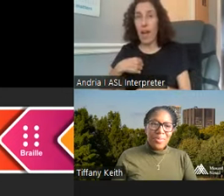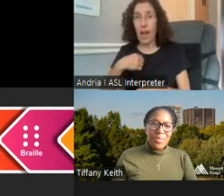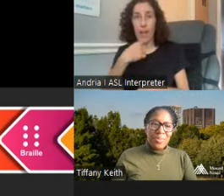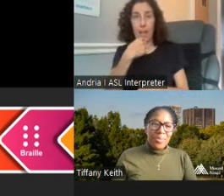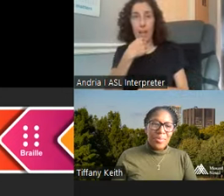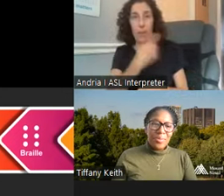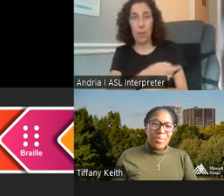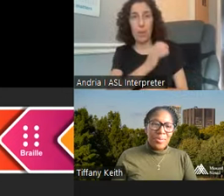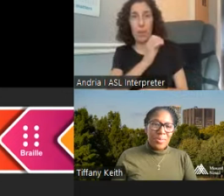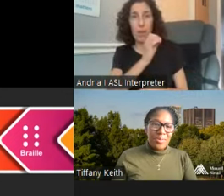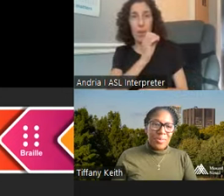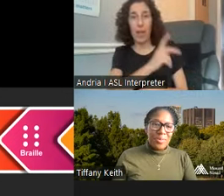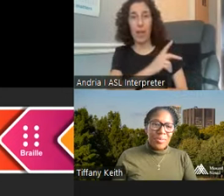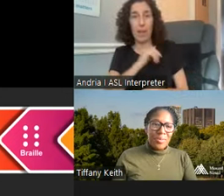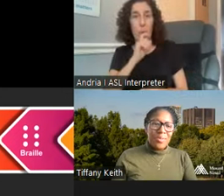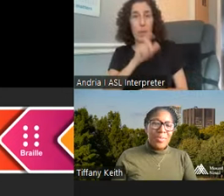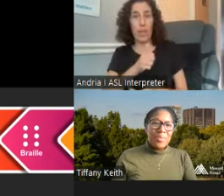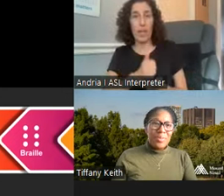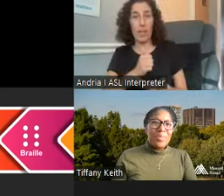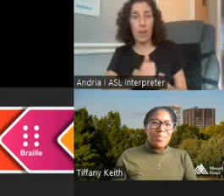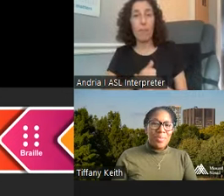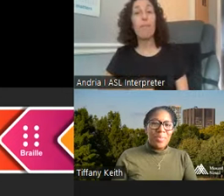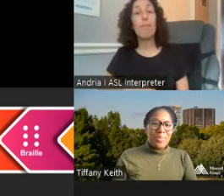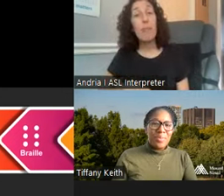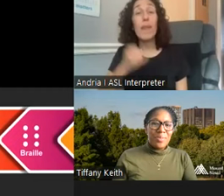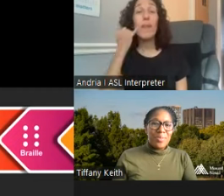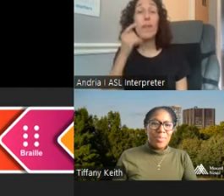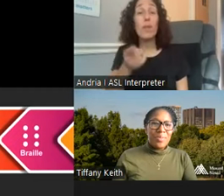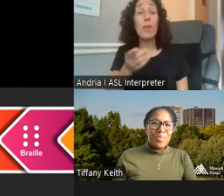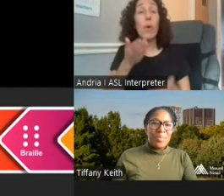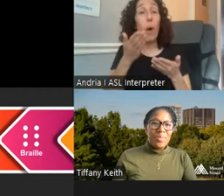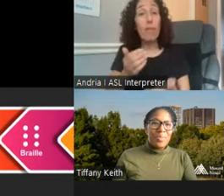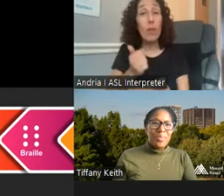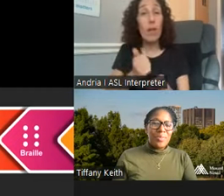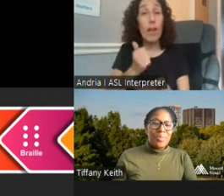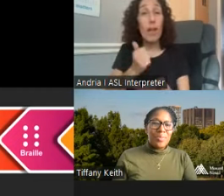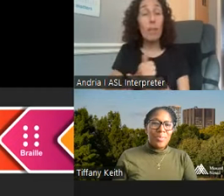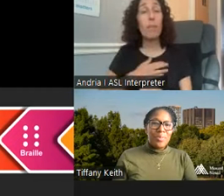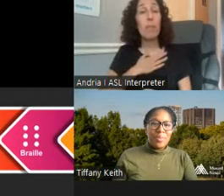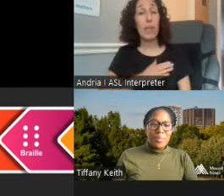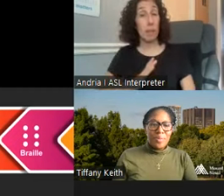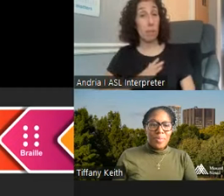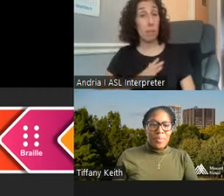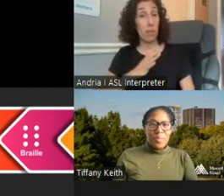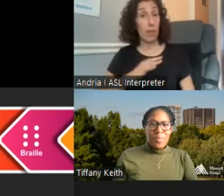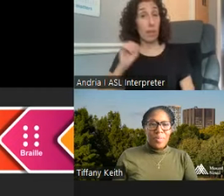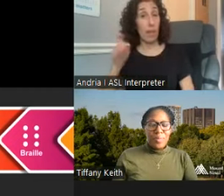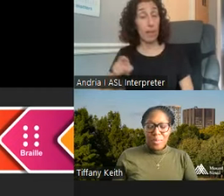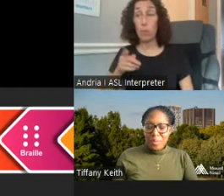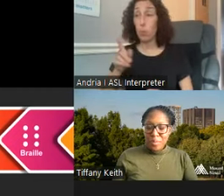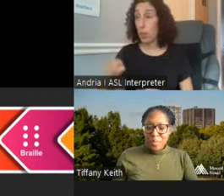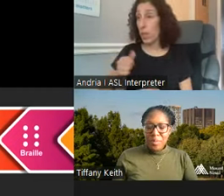someone needs assistance, identify yourself and ask them if they need